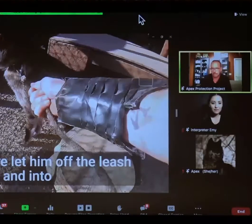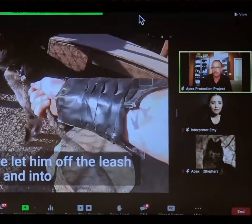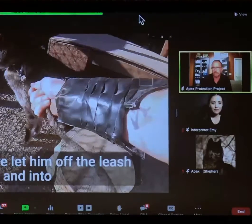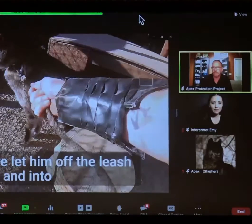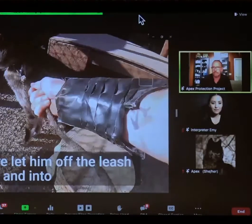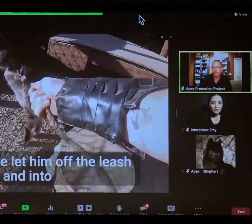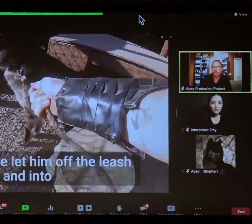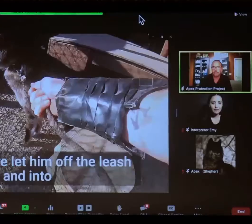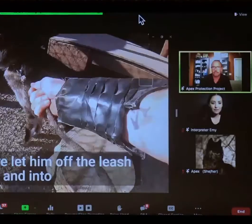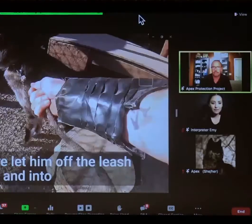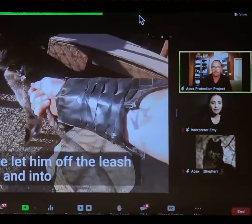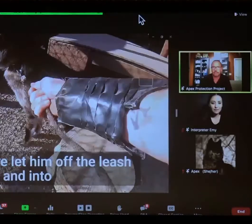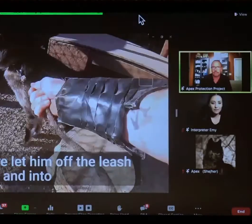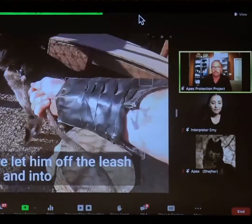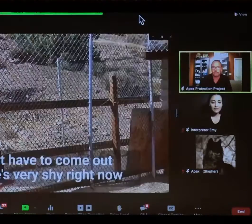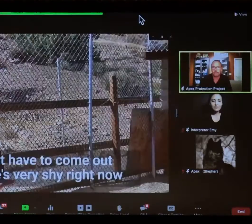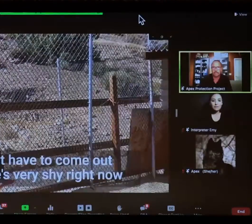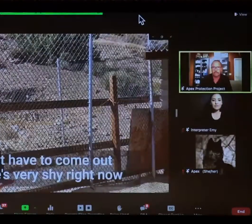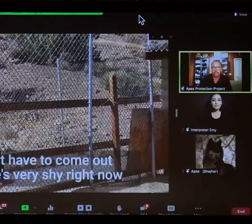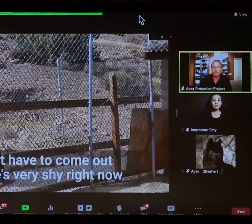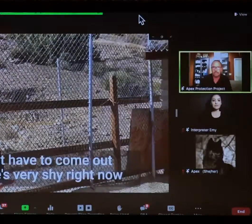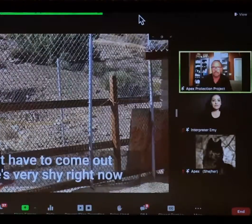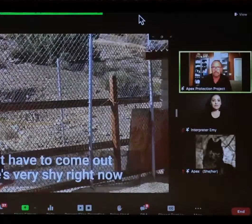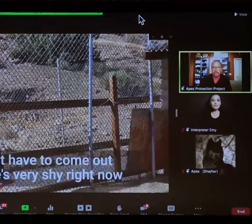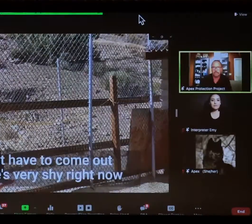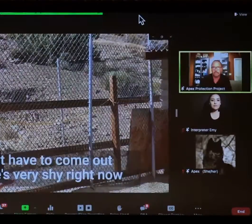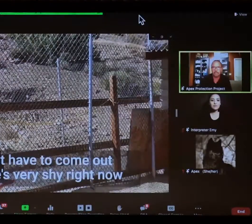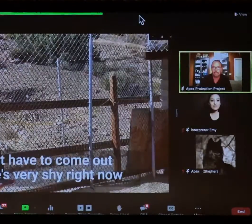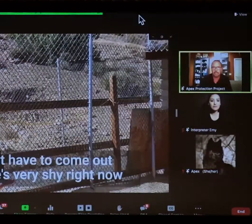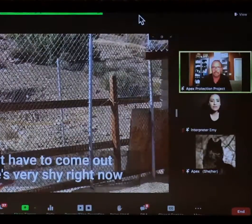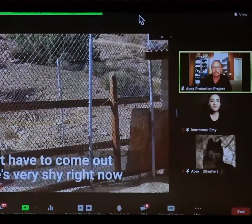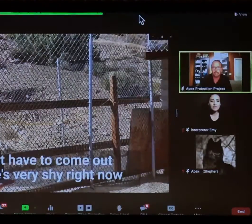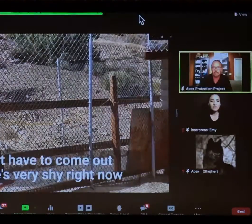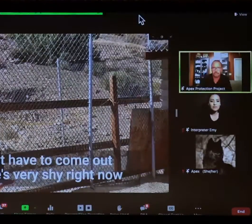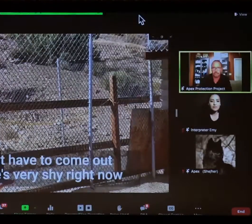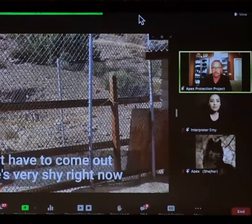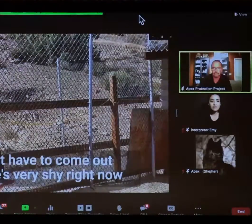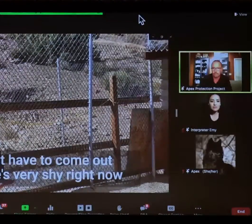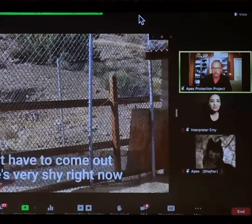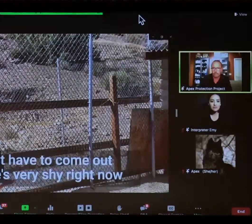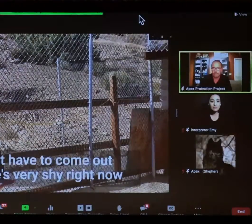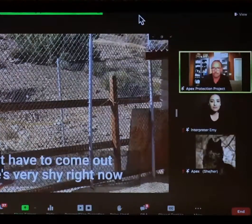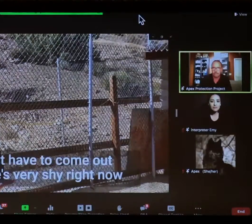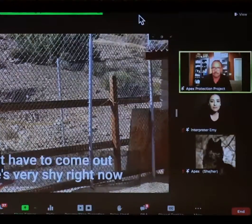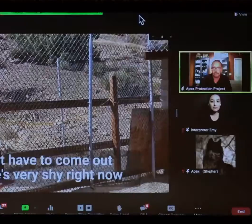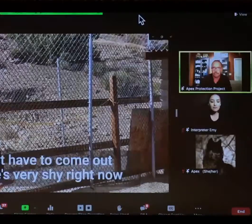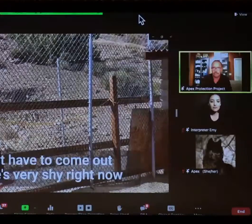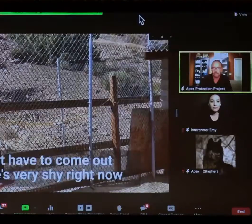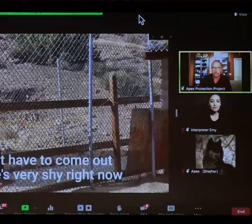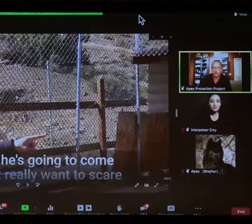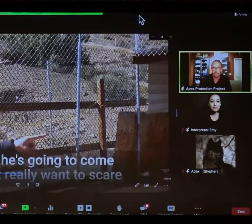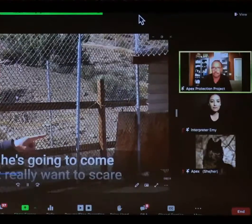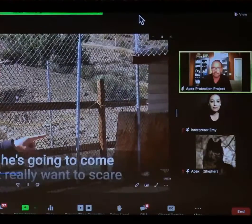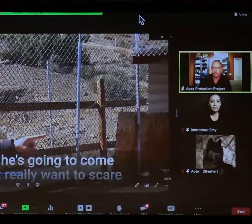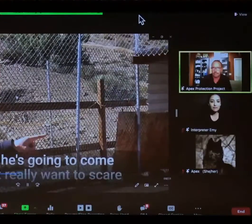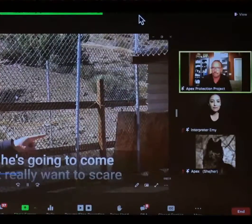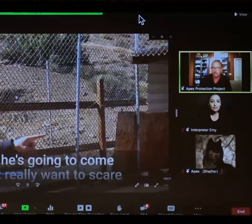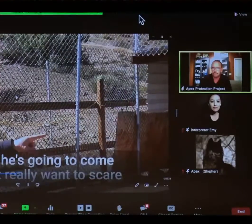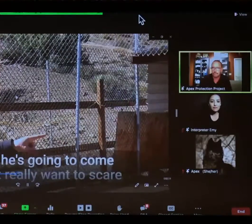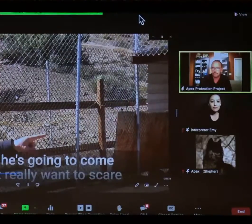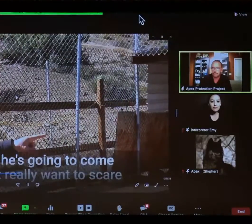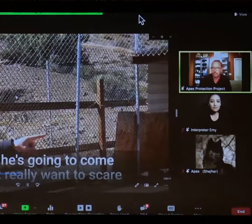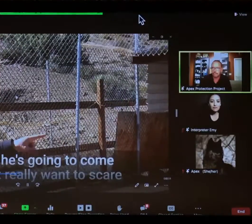when I come in there to check his water, he's going to get running out. I don't really want to scare him, but they want to put him from the inside, and they want to check his